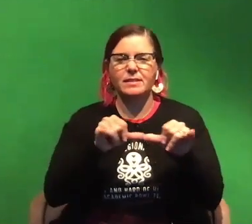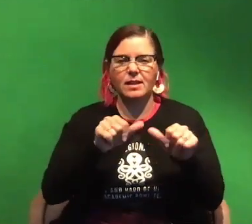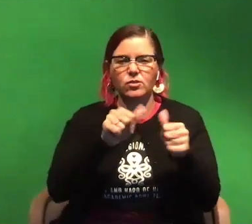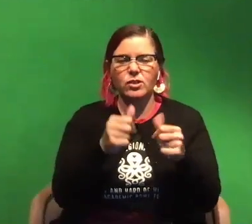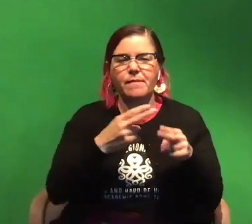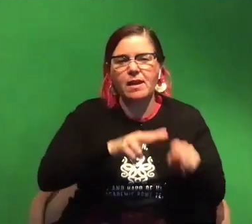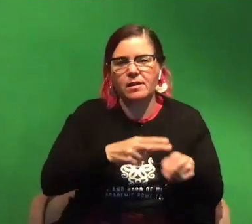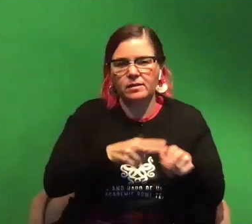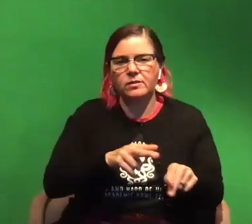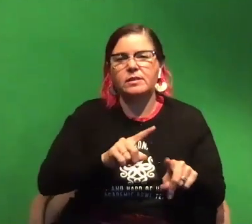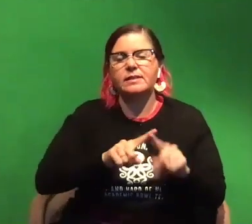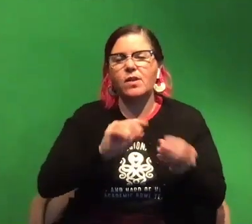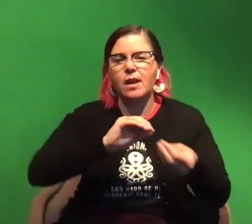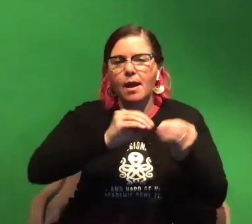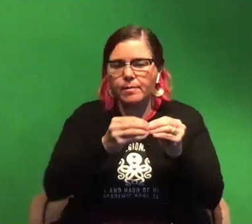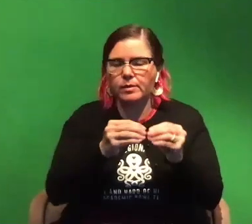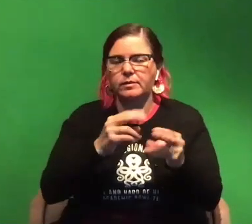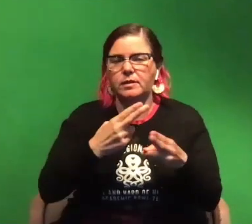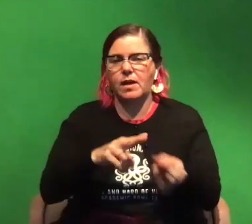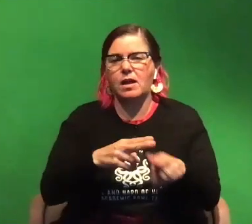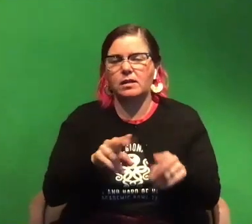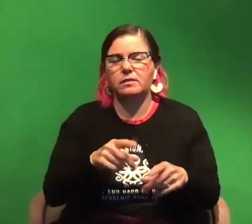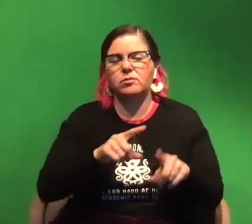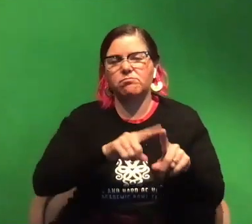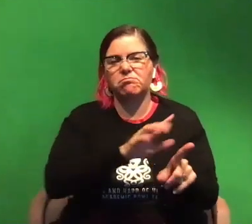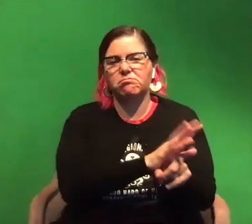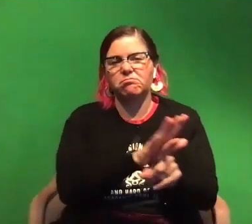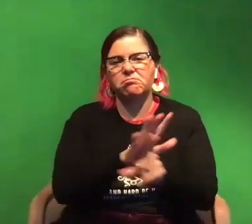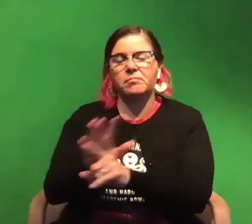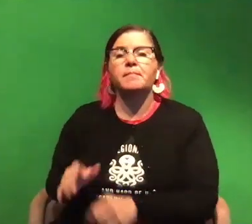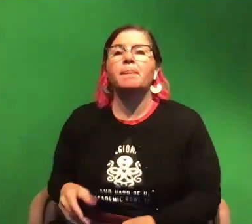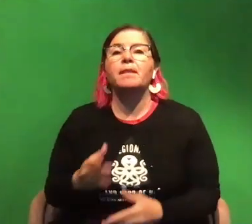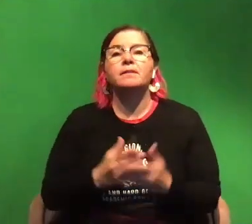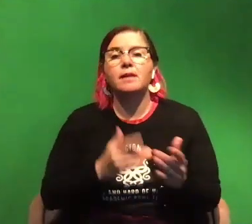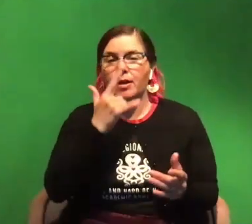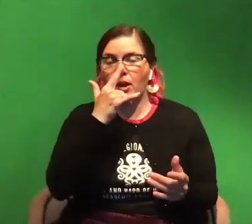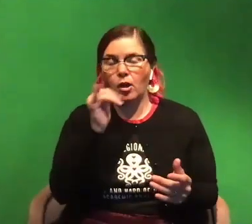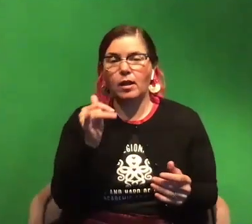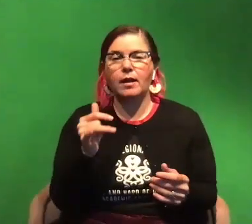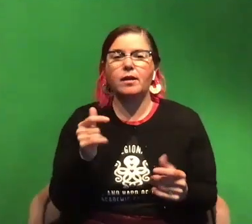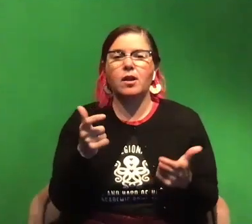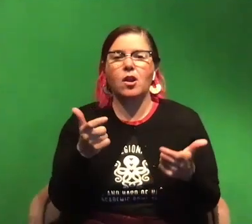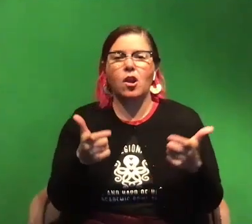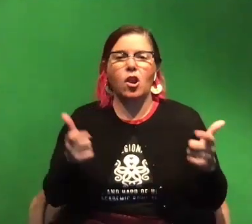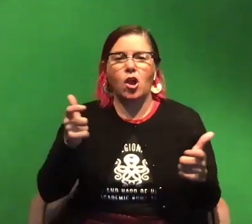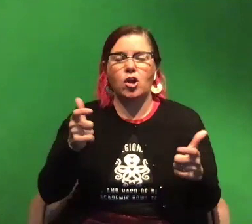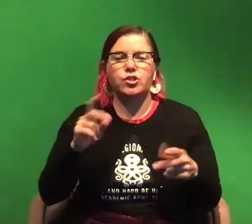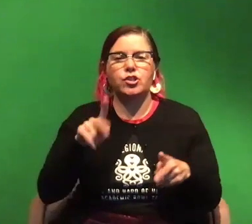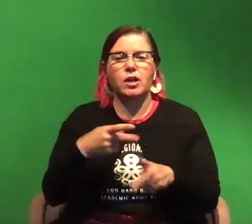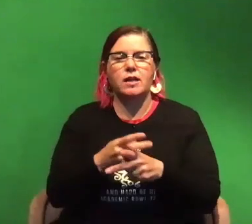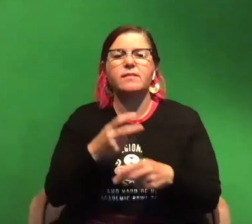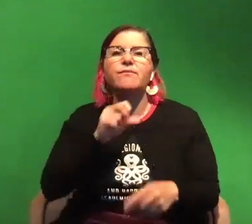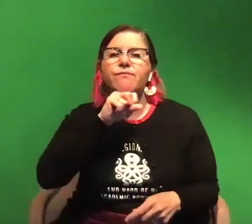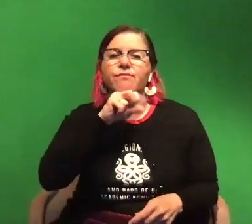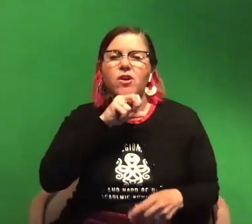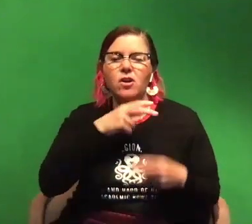different quantities of these eggs. And so some of them can look like kind of like much larger versions of kind of frog eggs, if you've